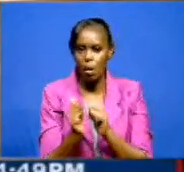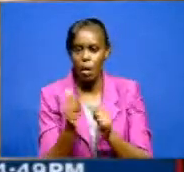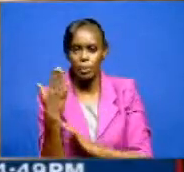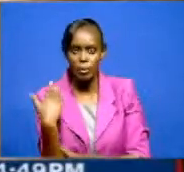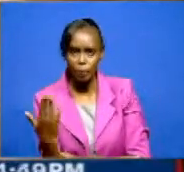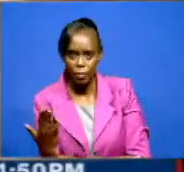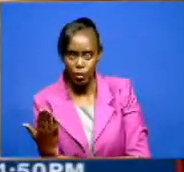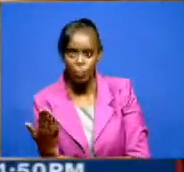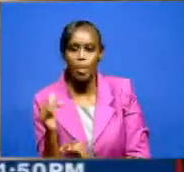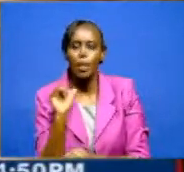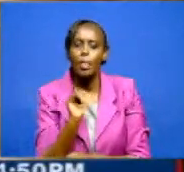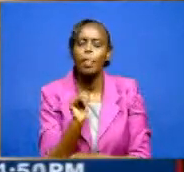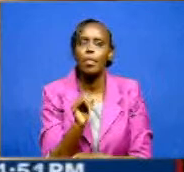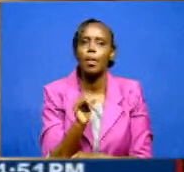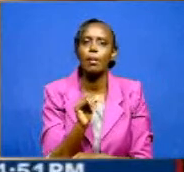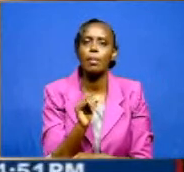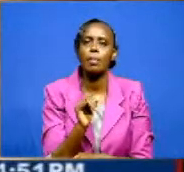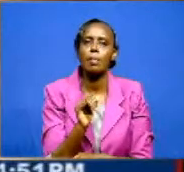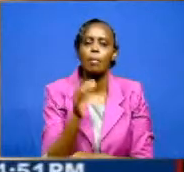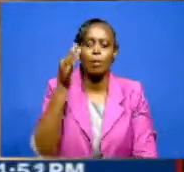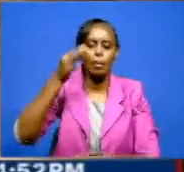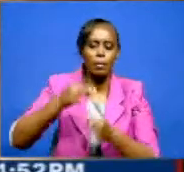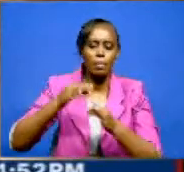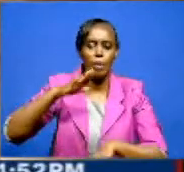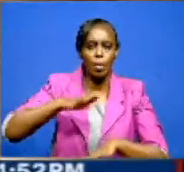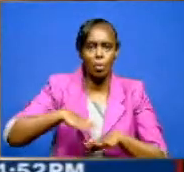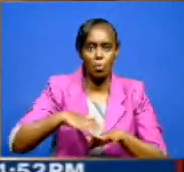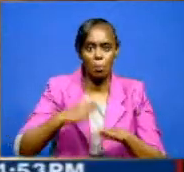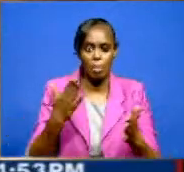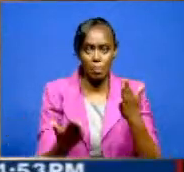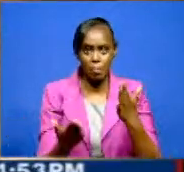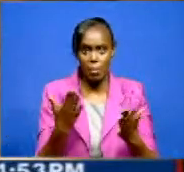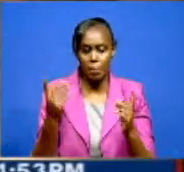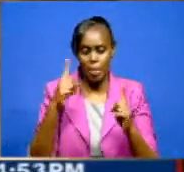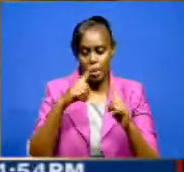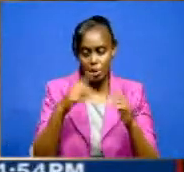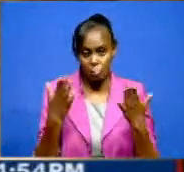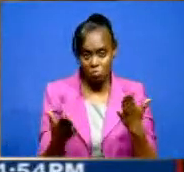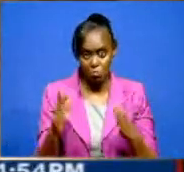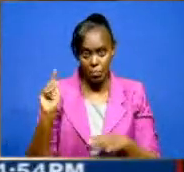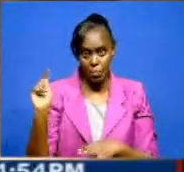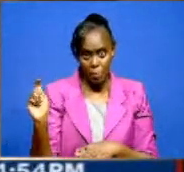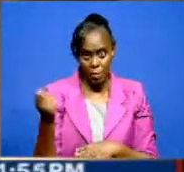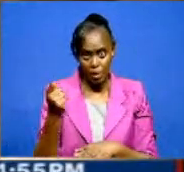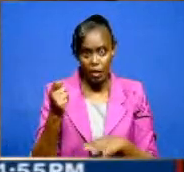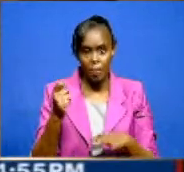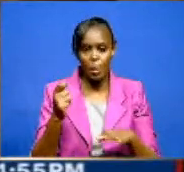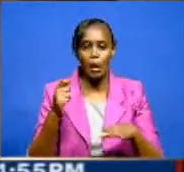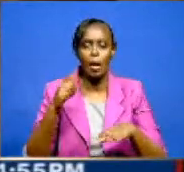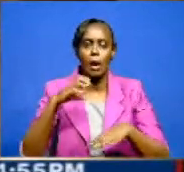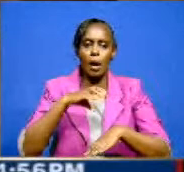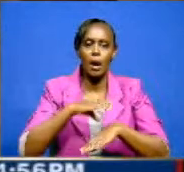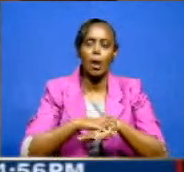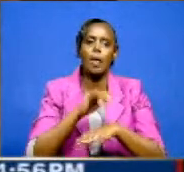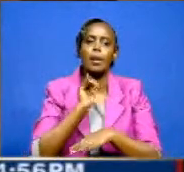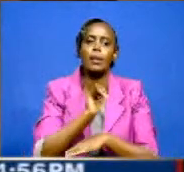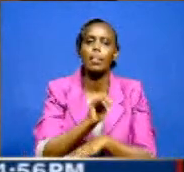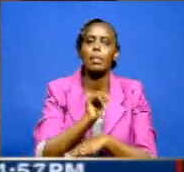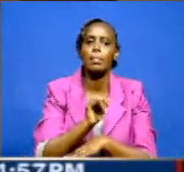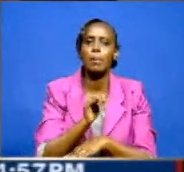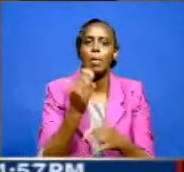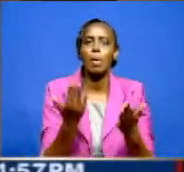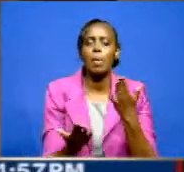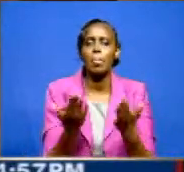document that we are all relying on, unless and until the Kenyans adopt that one? That is probably why I